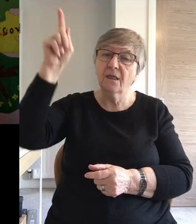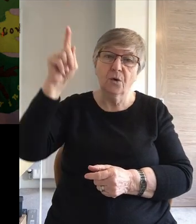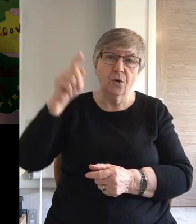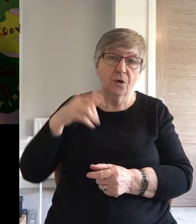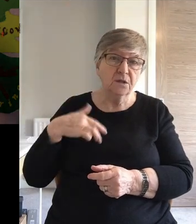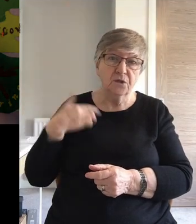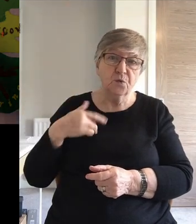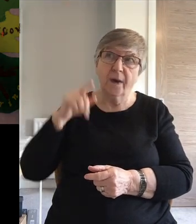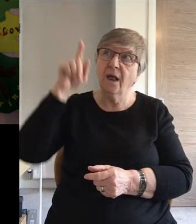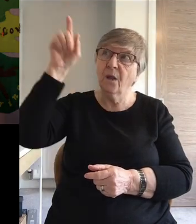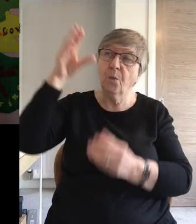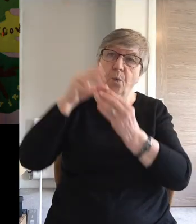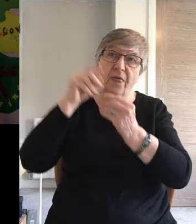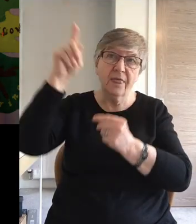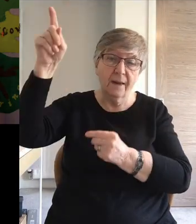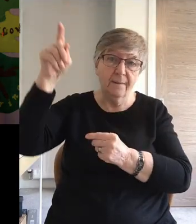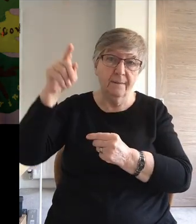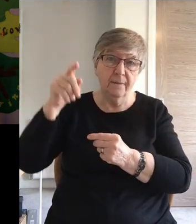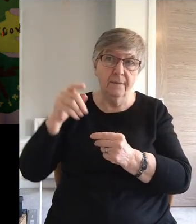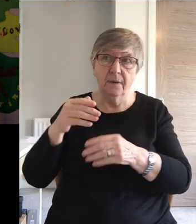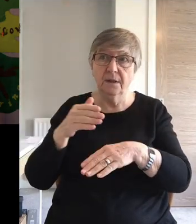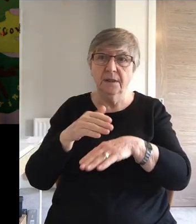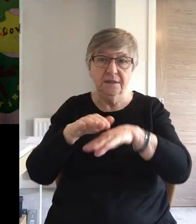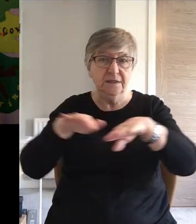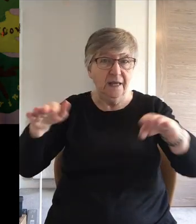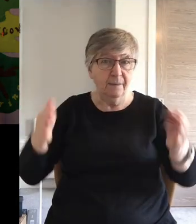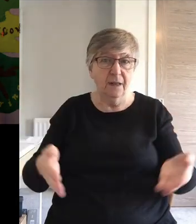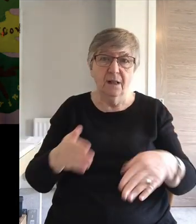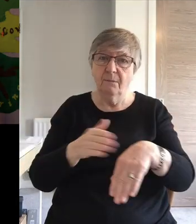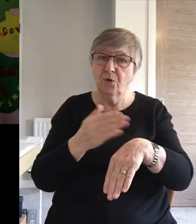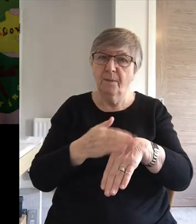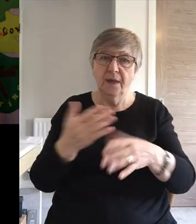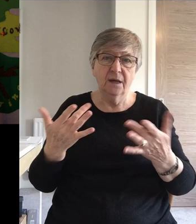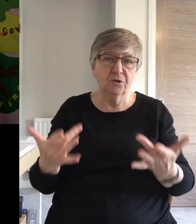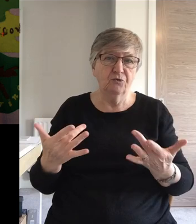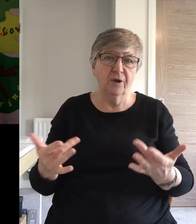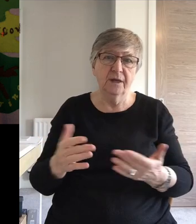of the Lord where the table is prepared for me?